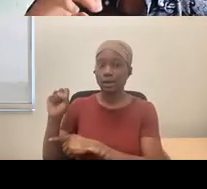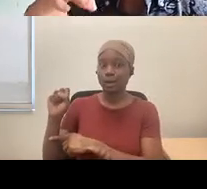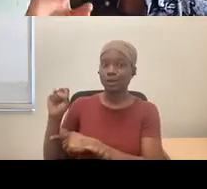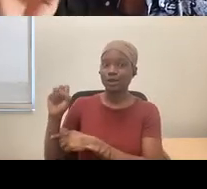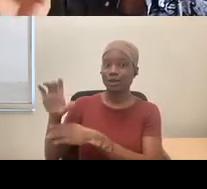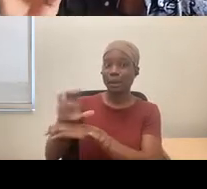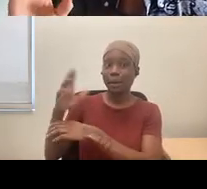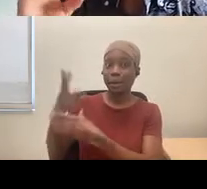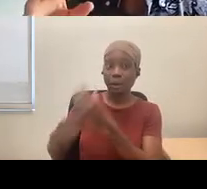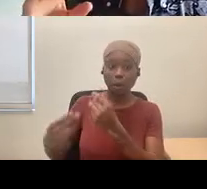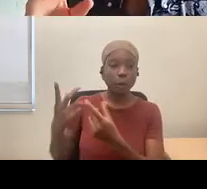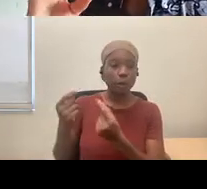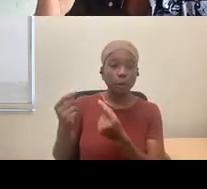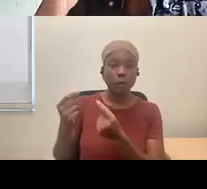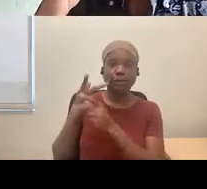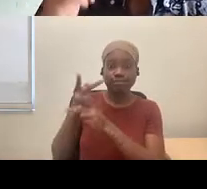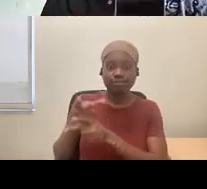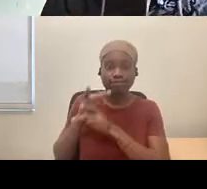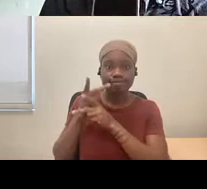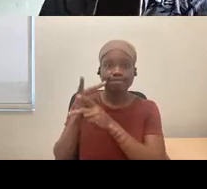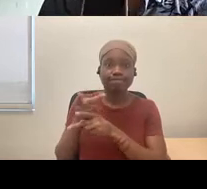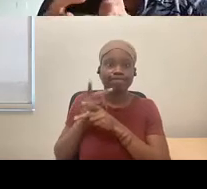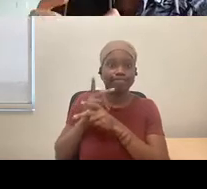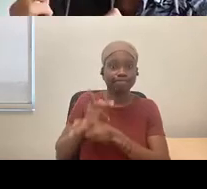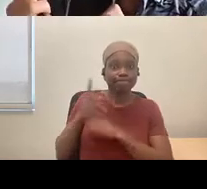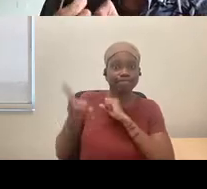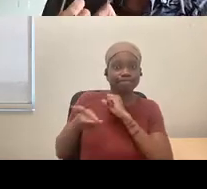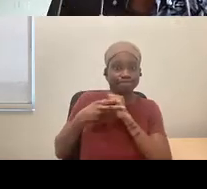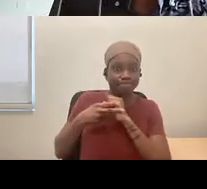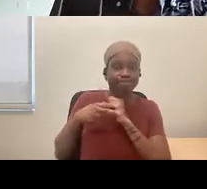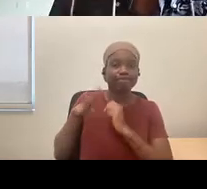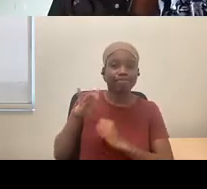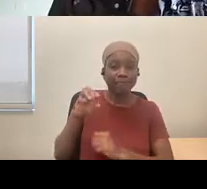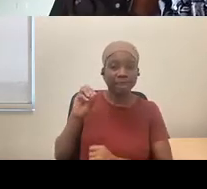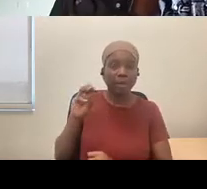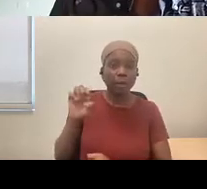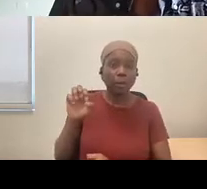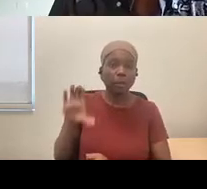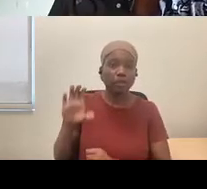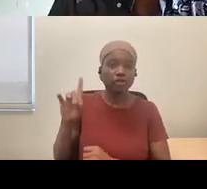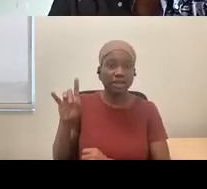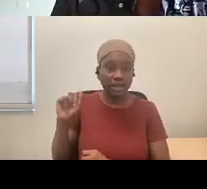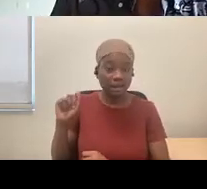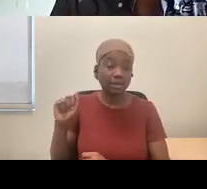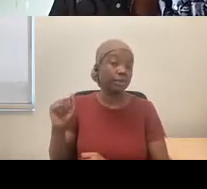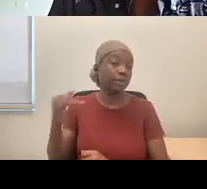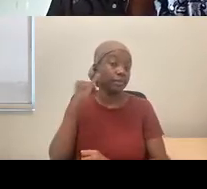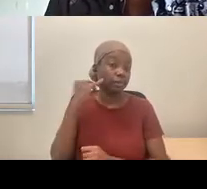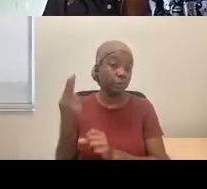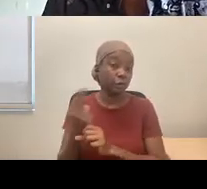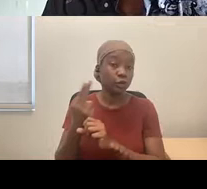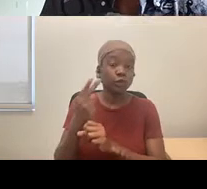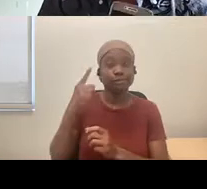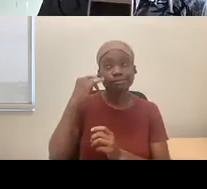compartmentalize biometric data. So if you use, say, a fingerprint scanner on a Windows or an